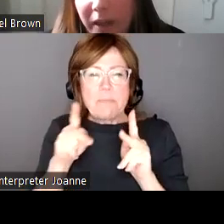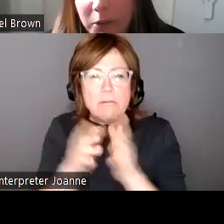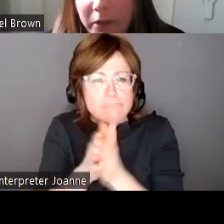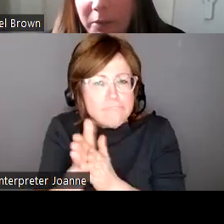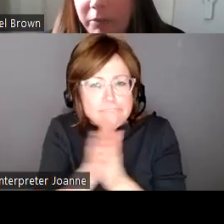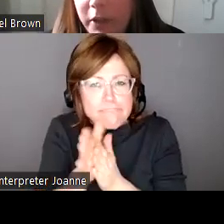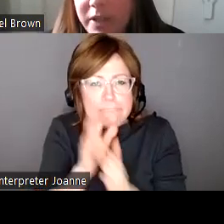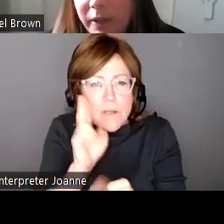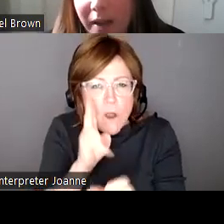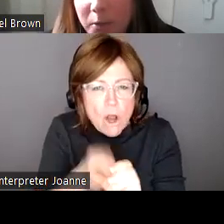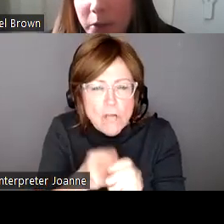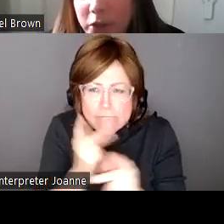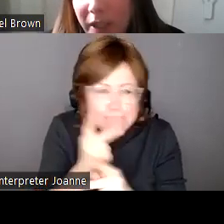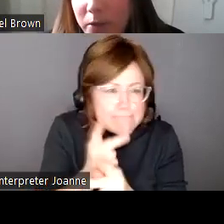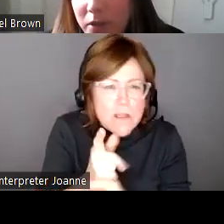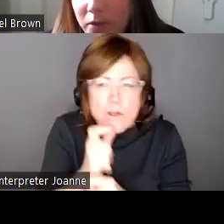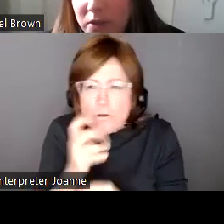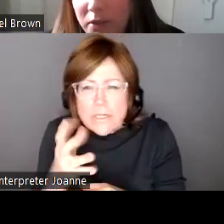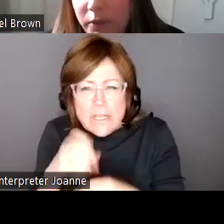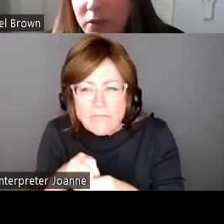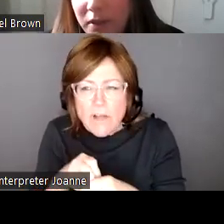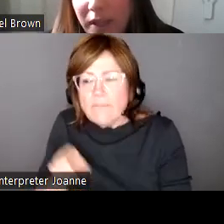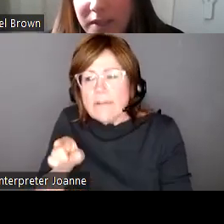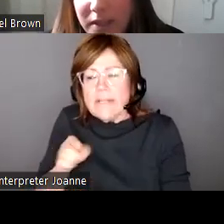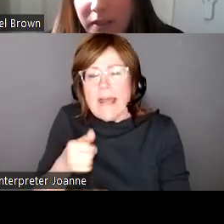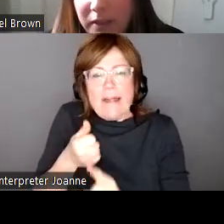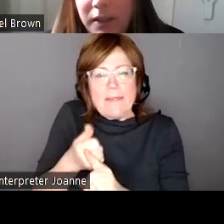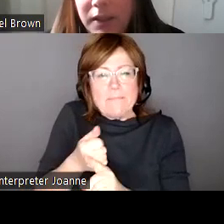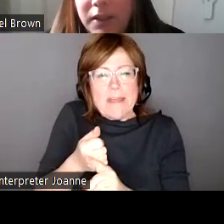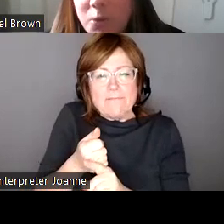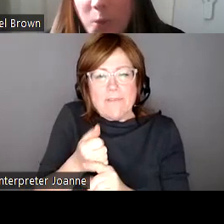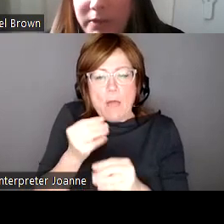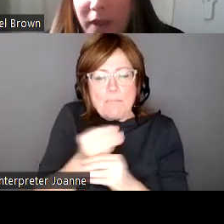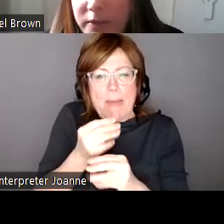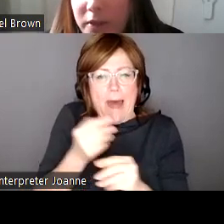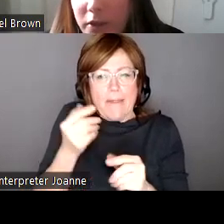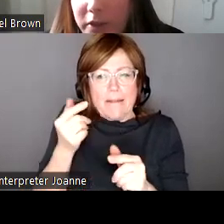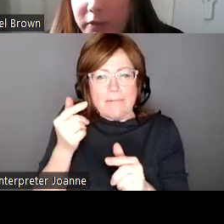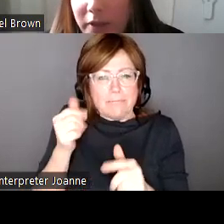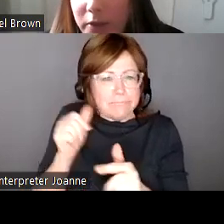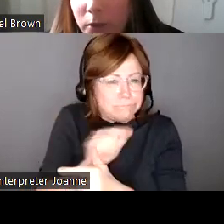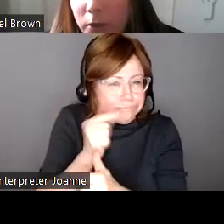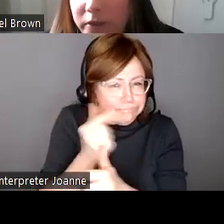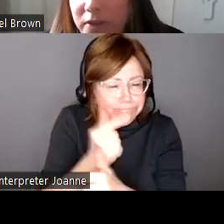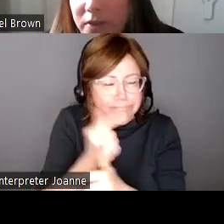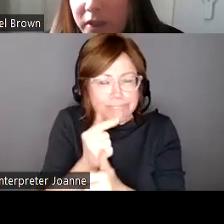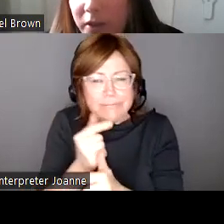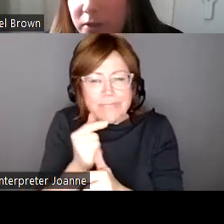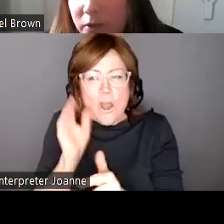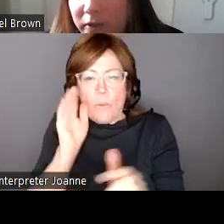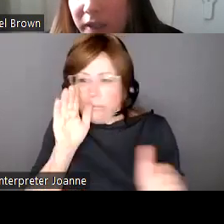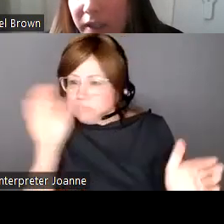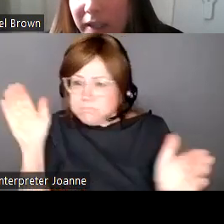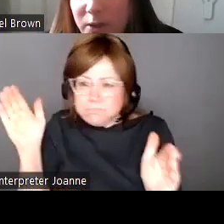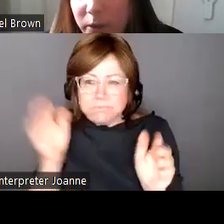their algorithm figures out how to push it out to. So if you're selecting 25 to 35-year-olds,